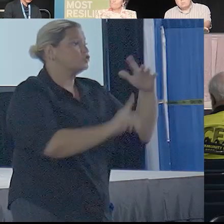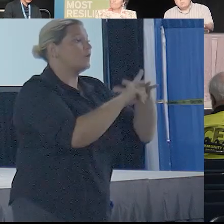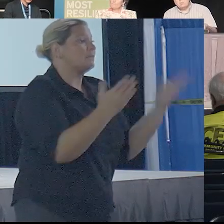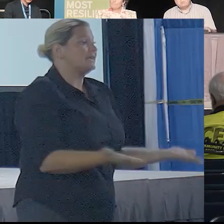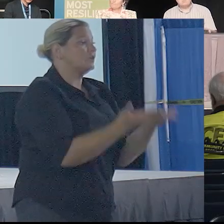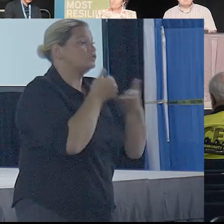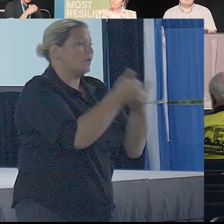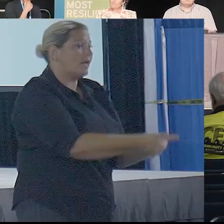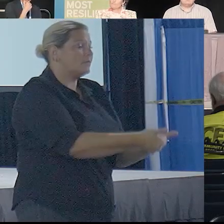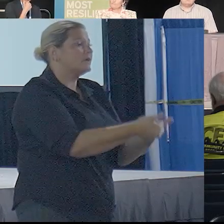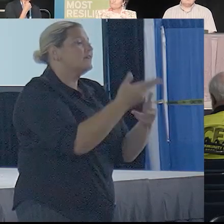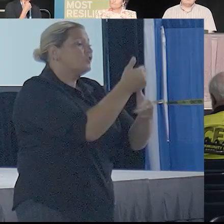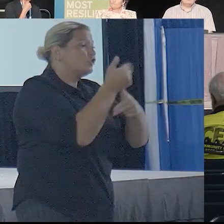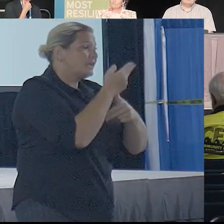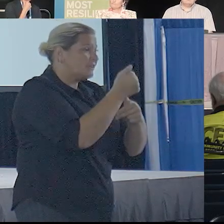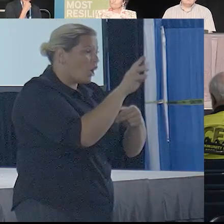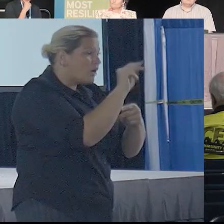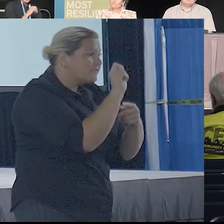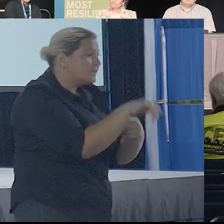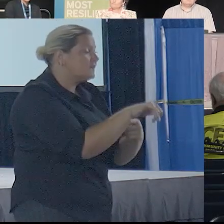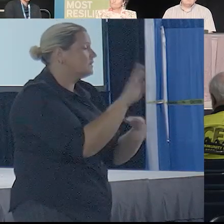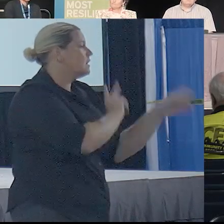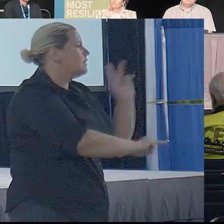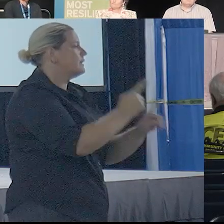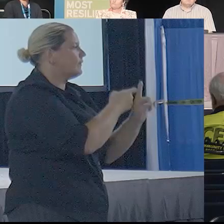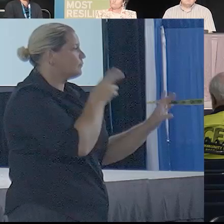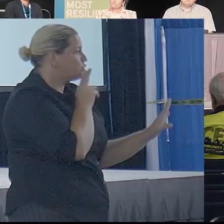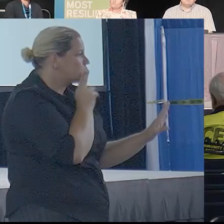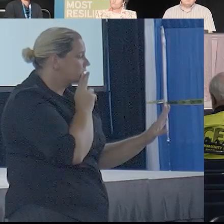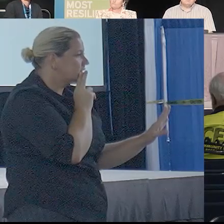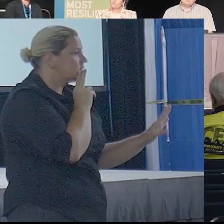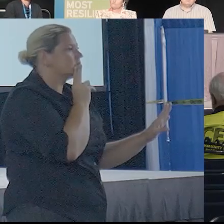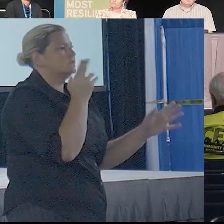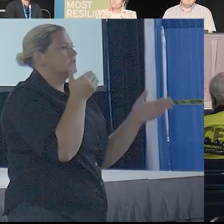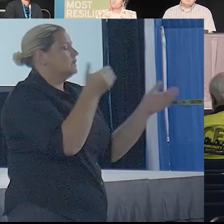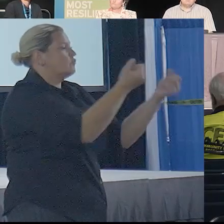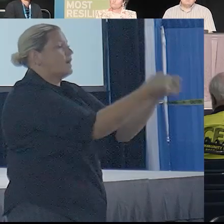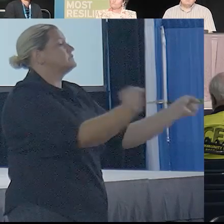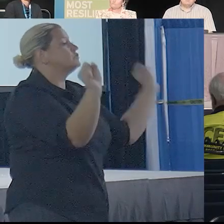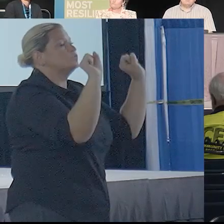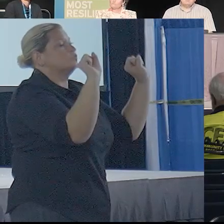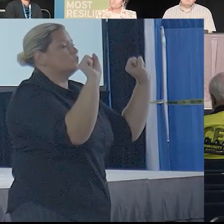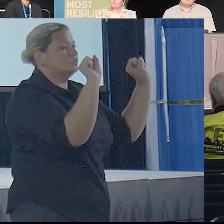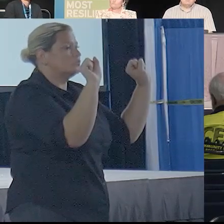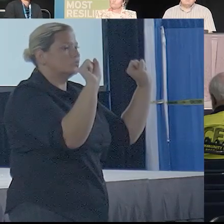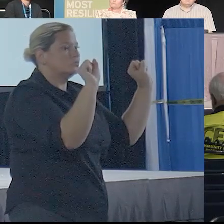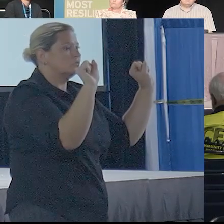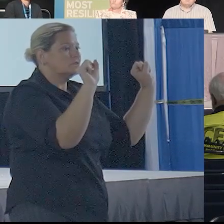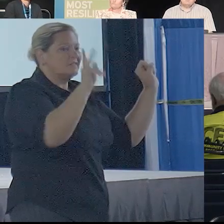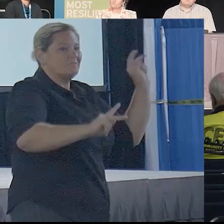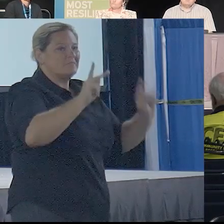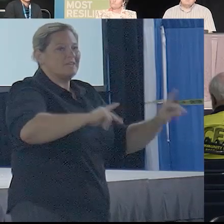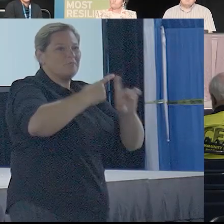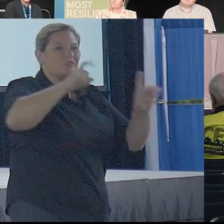recently in Hurricane Harvey, people from Houston were rescued and saved by people from outside